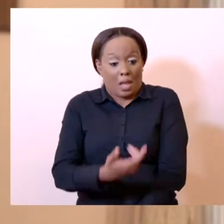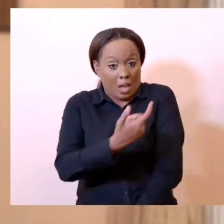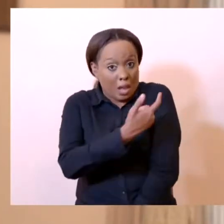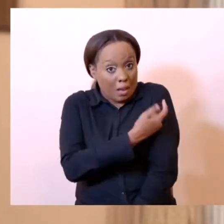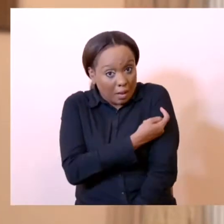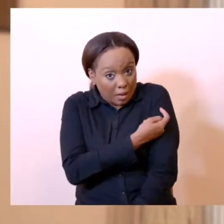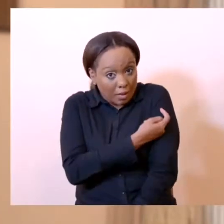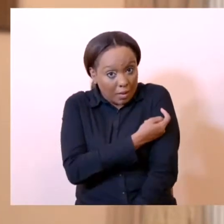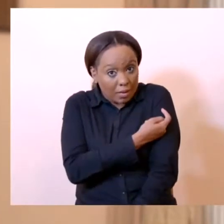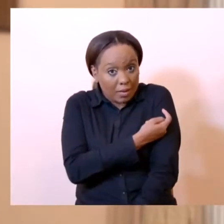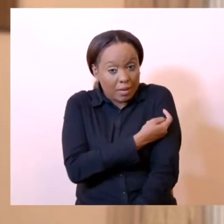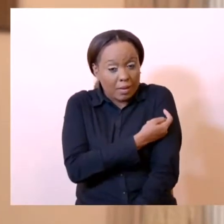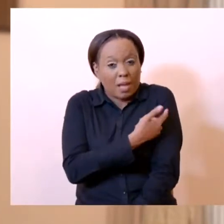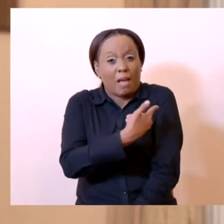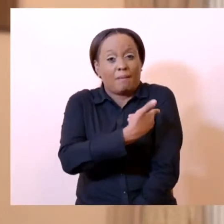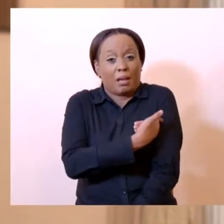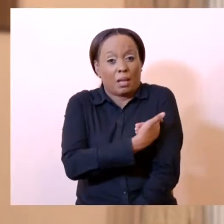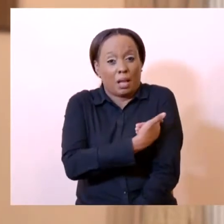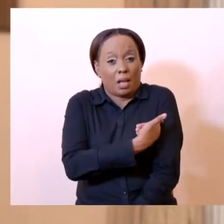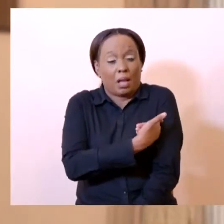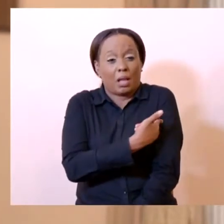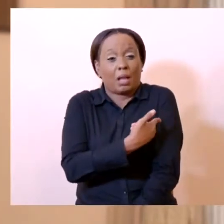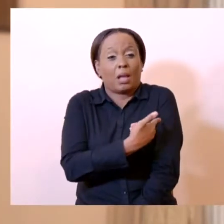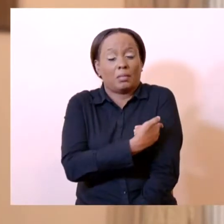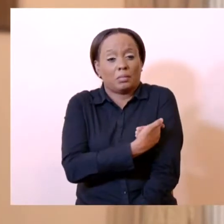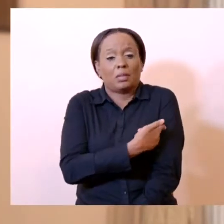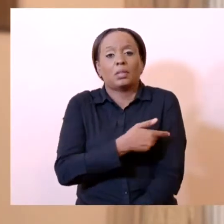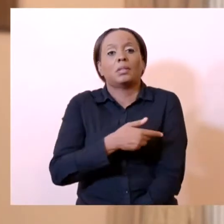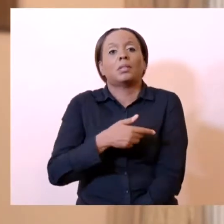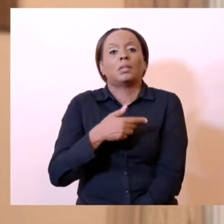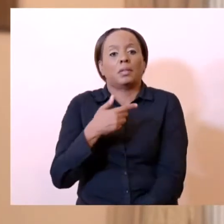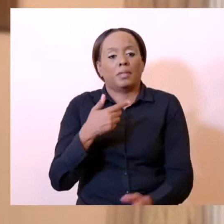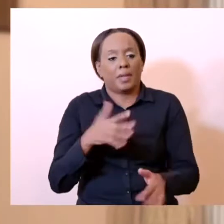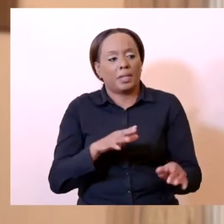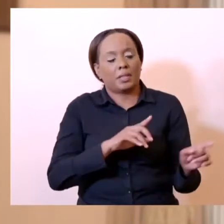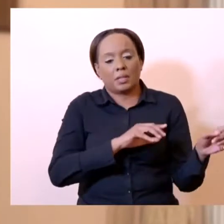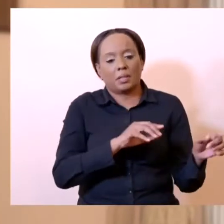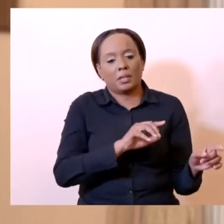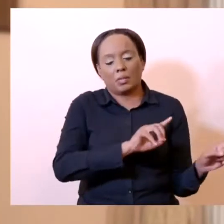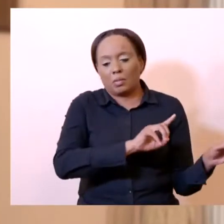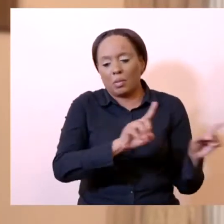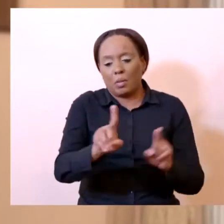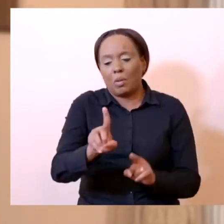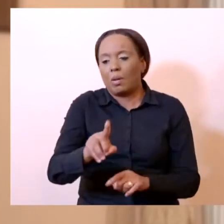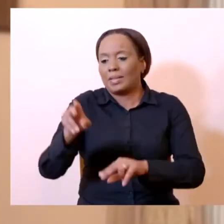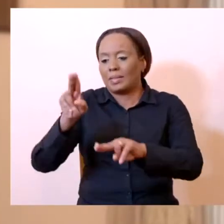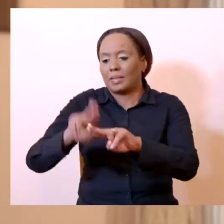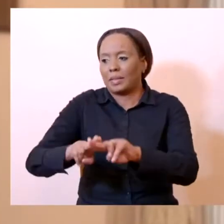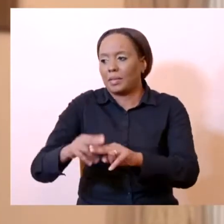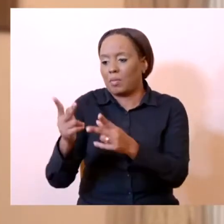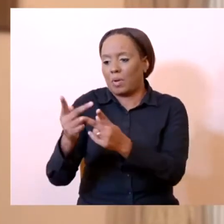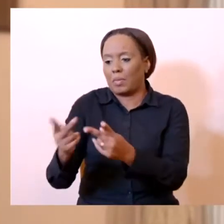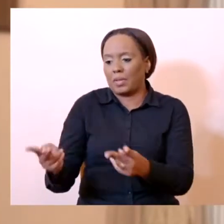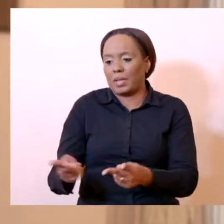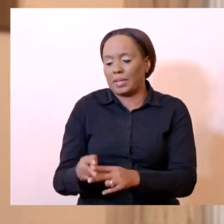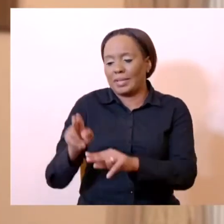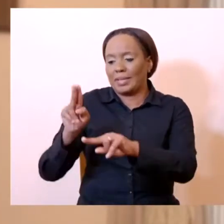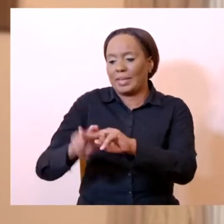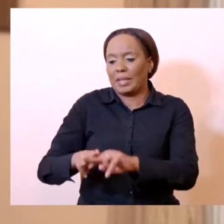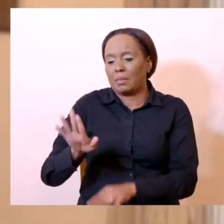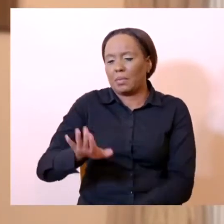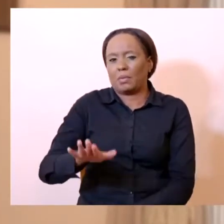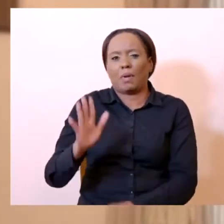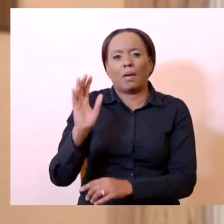will go to what I loosely say is the recovery area. So you will be sitting there and you have to stay at